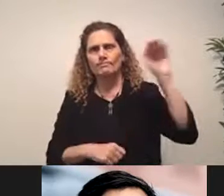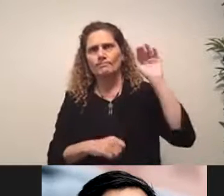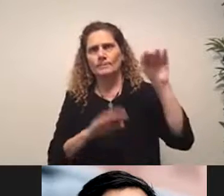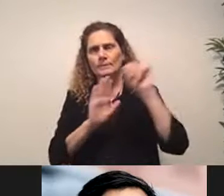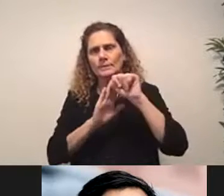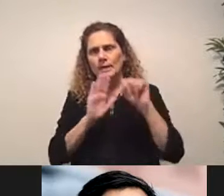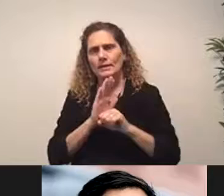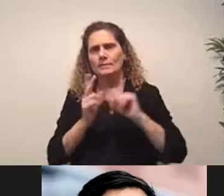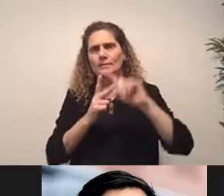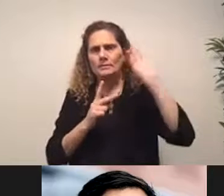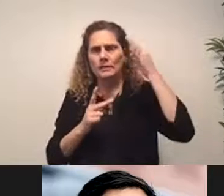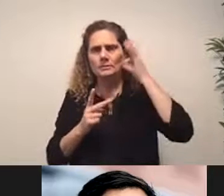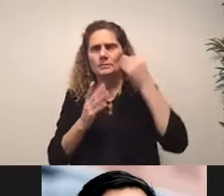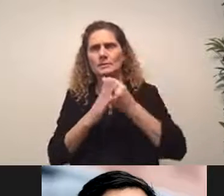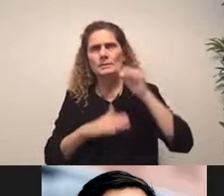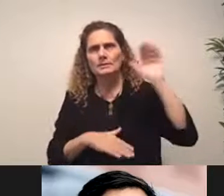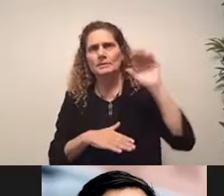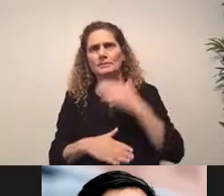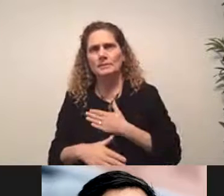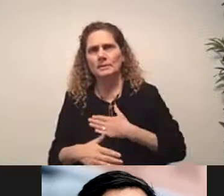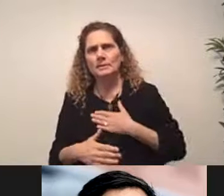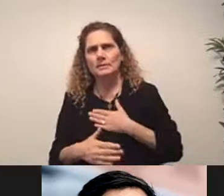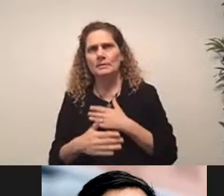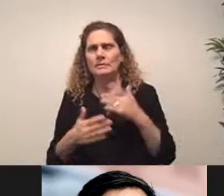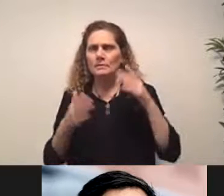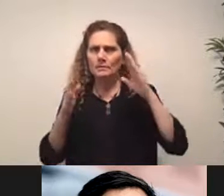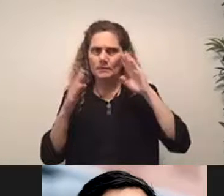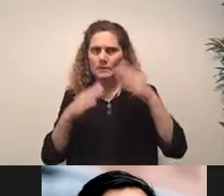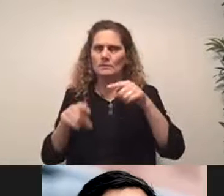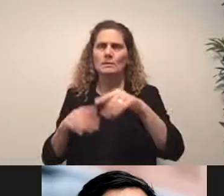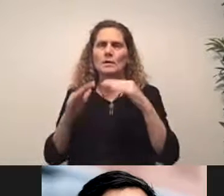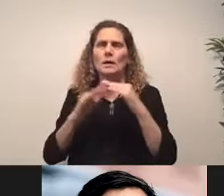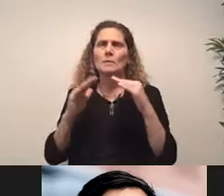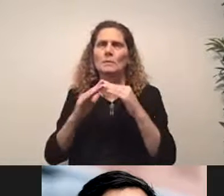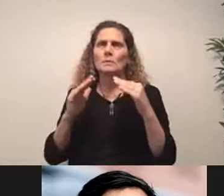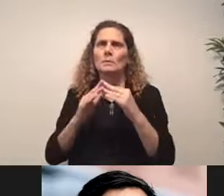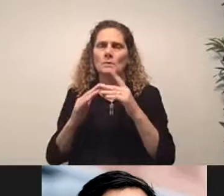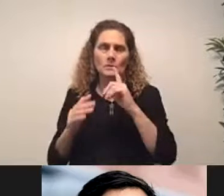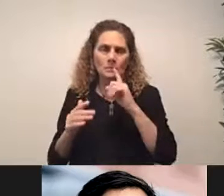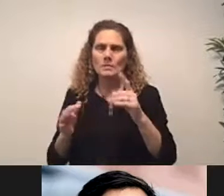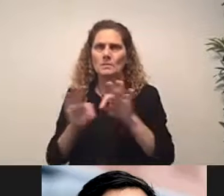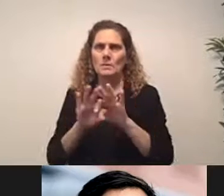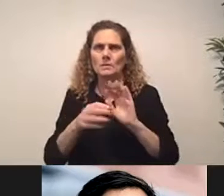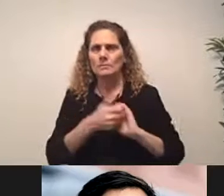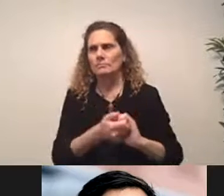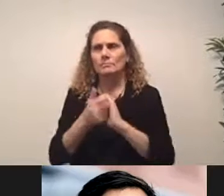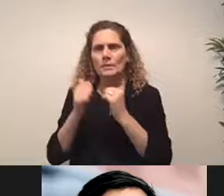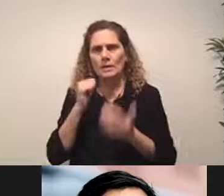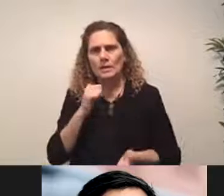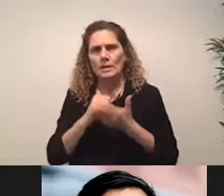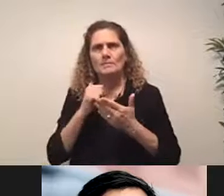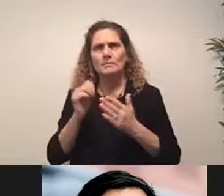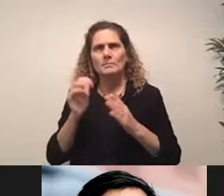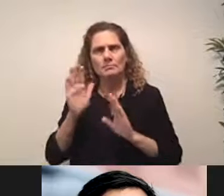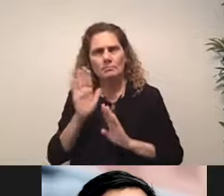the community level that is needed in order to truly help community. Thank you so much for having me here, and